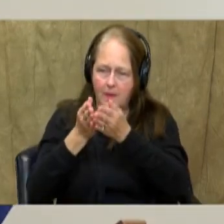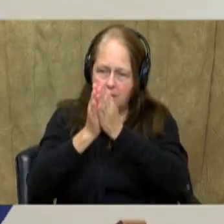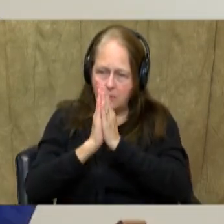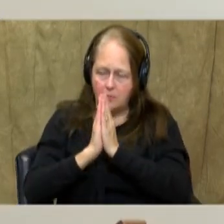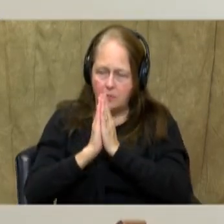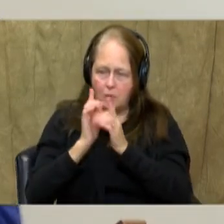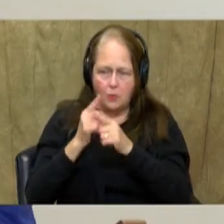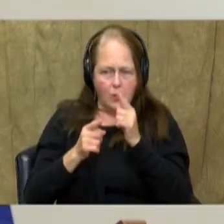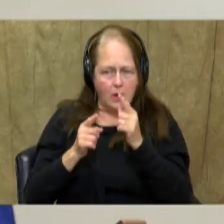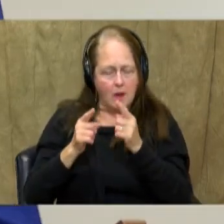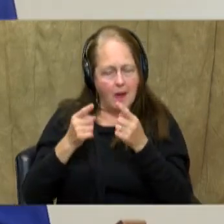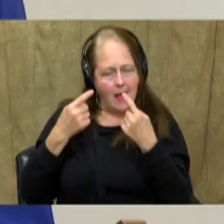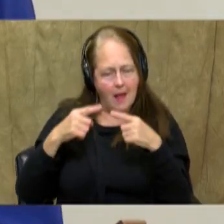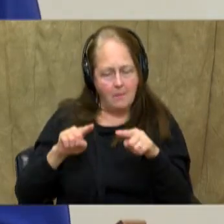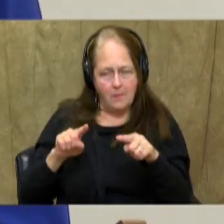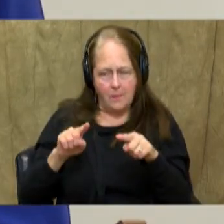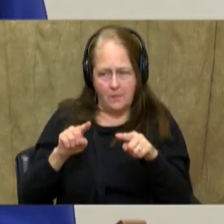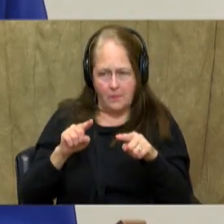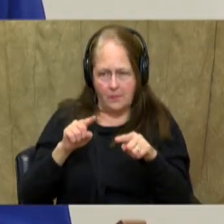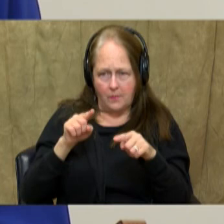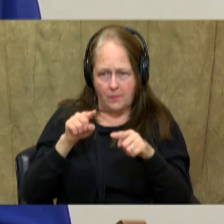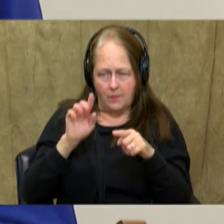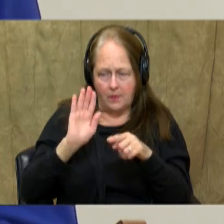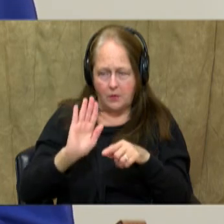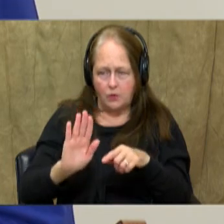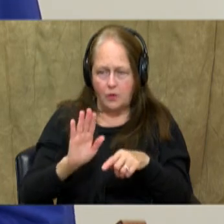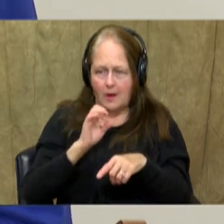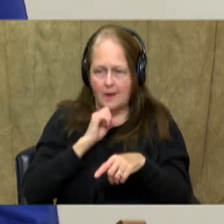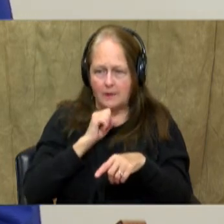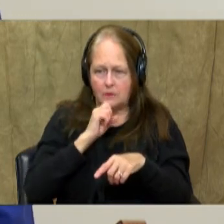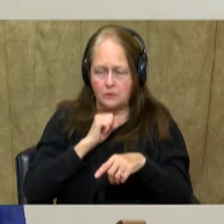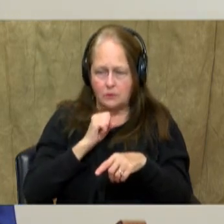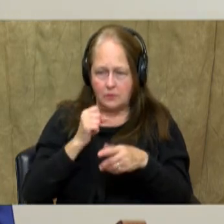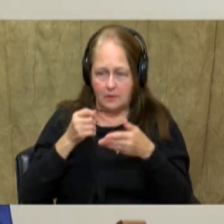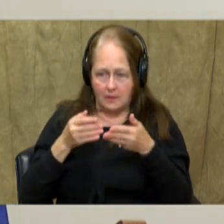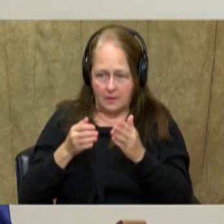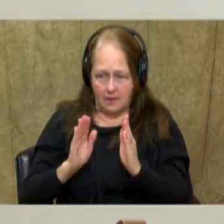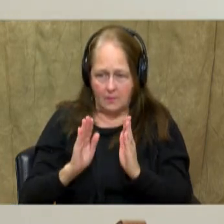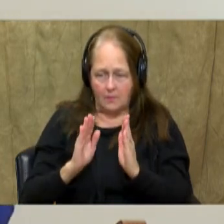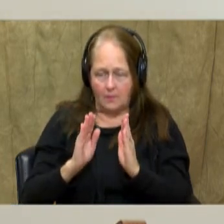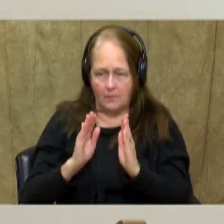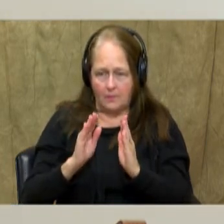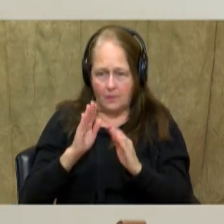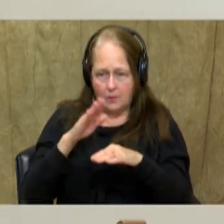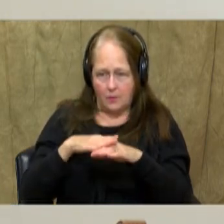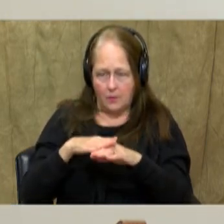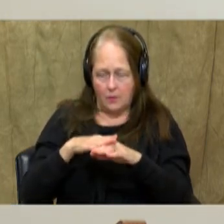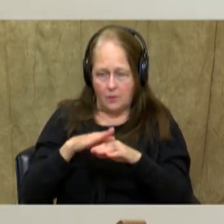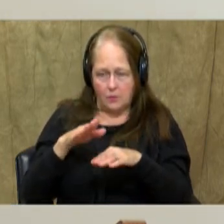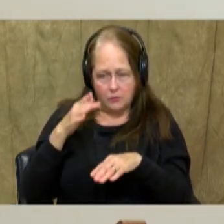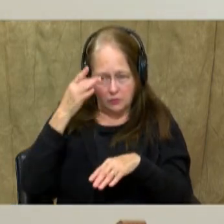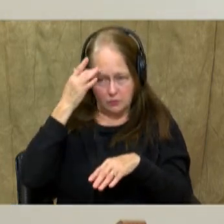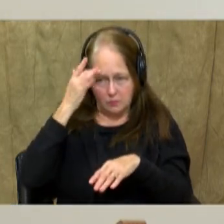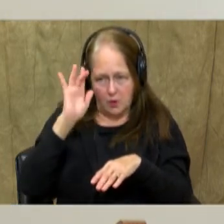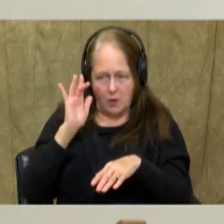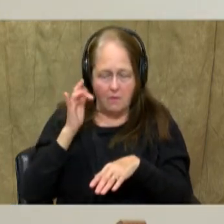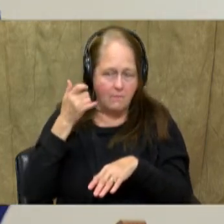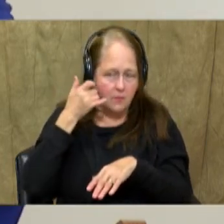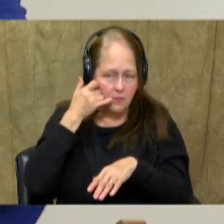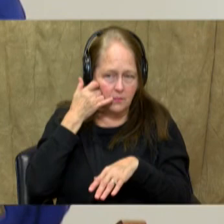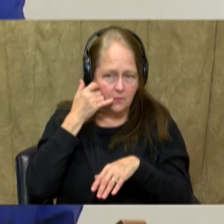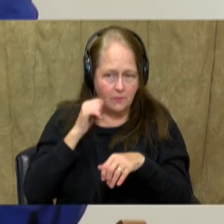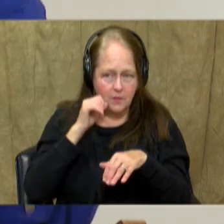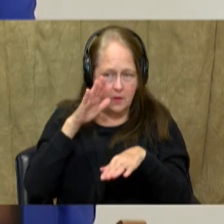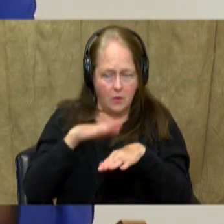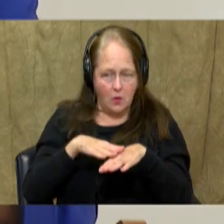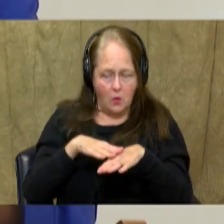what major events were happening when they were your age. And if they allow you to, record it on your smartphone. Do not put